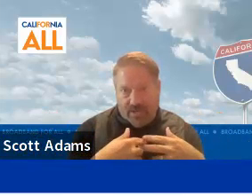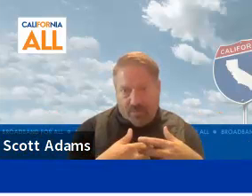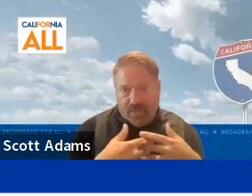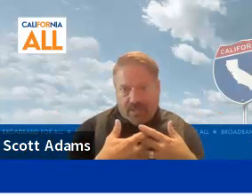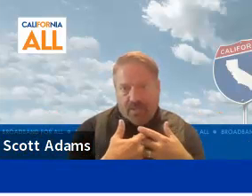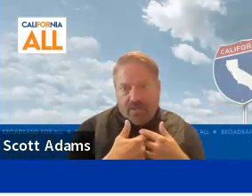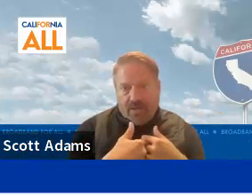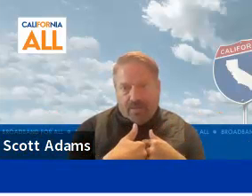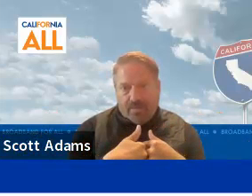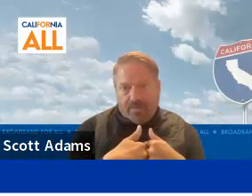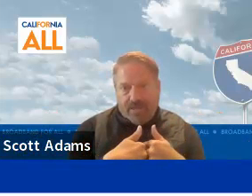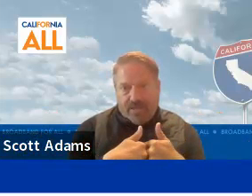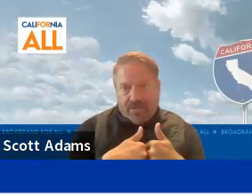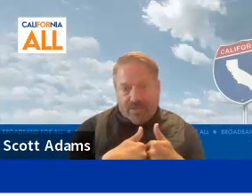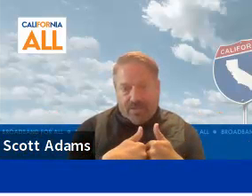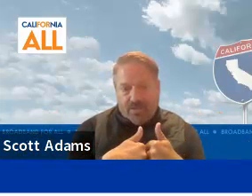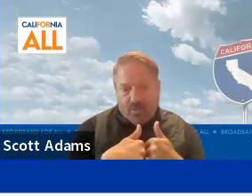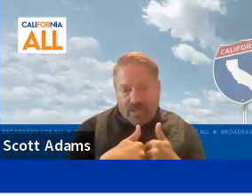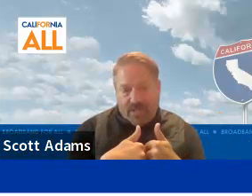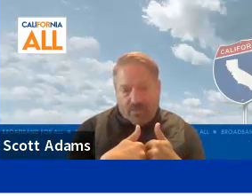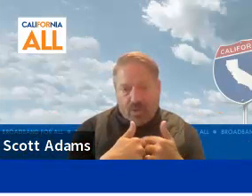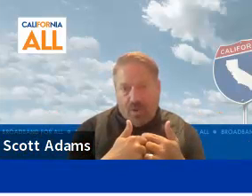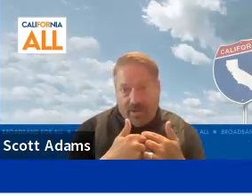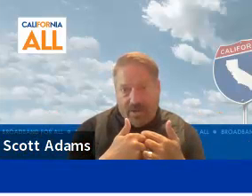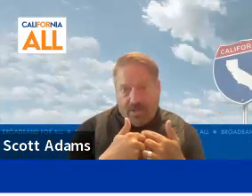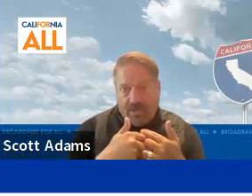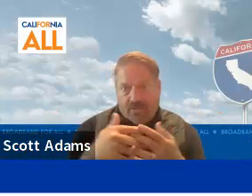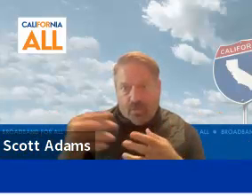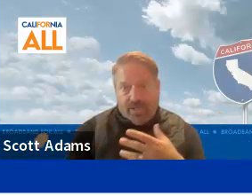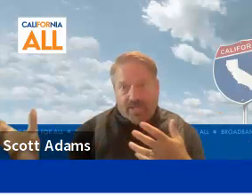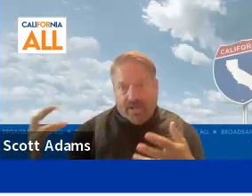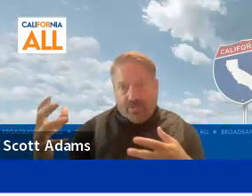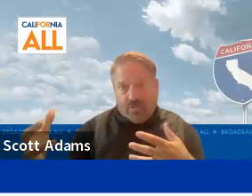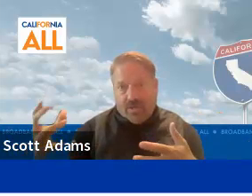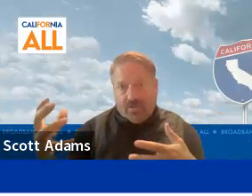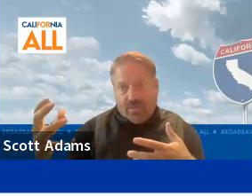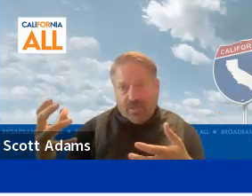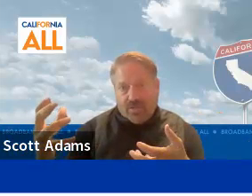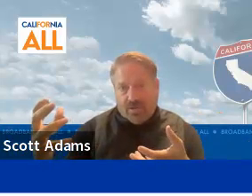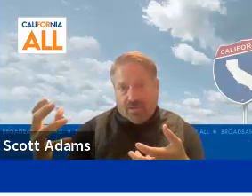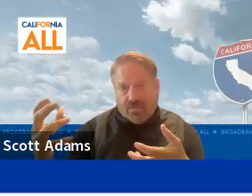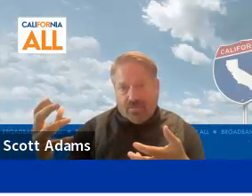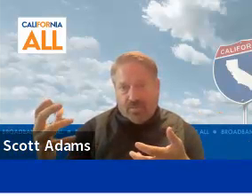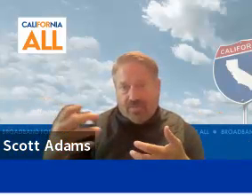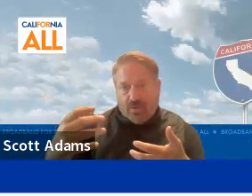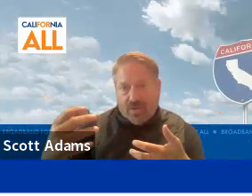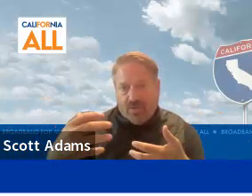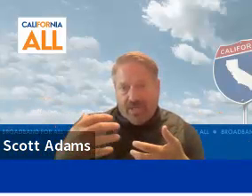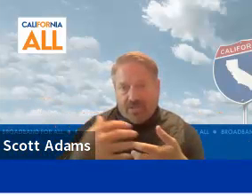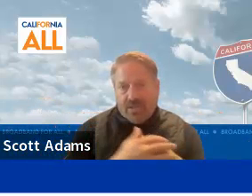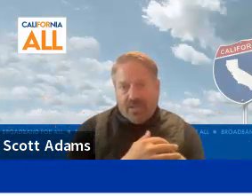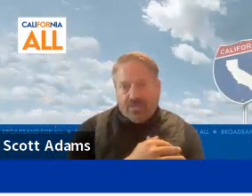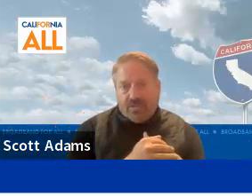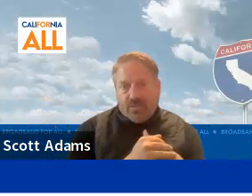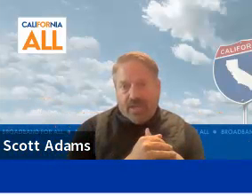we're developing is really required so we can get up to $100 million from the federal